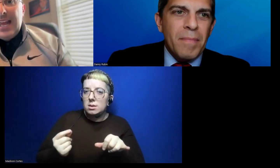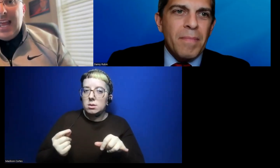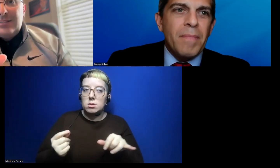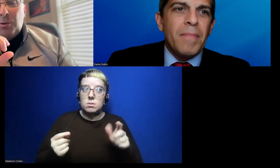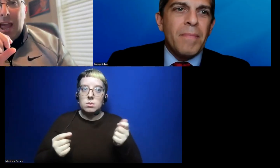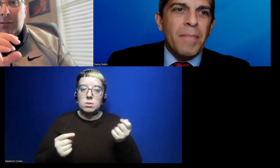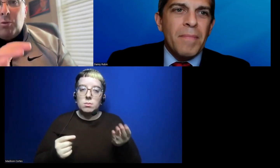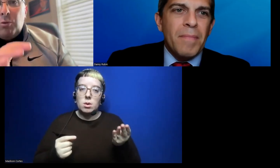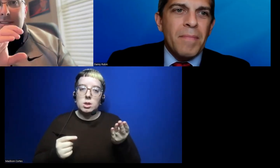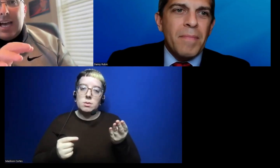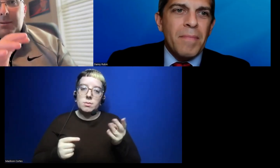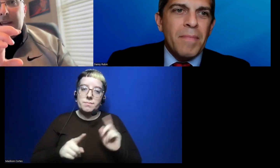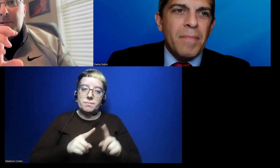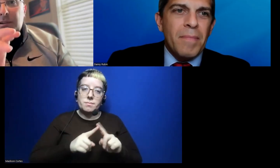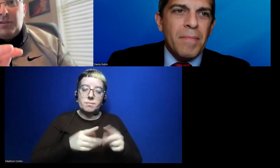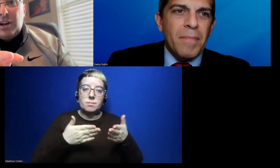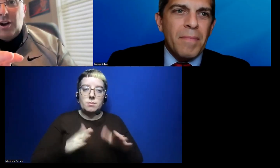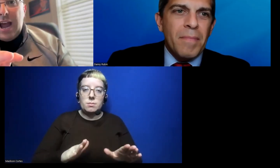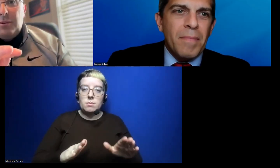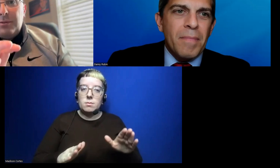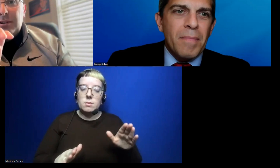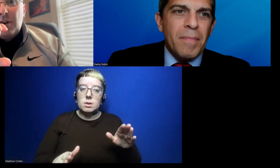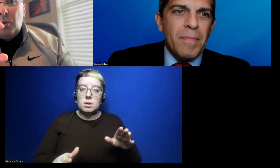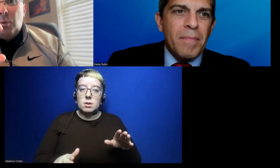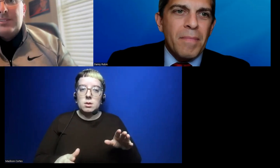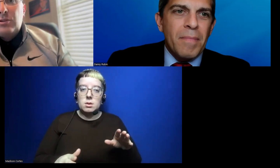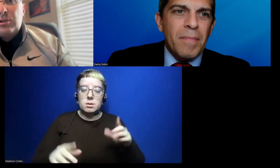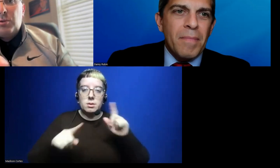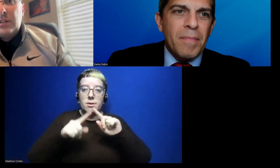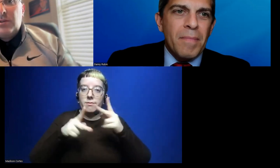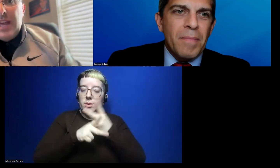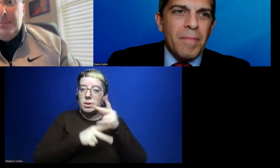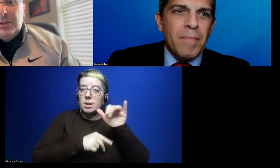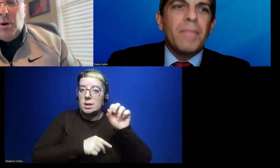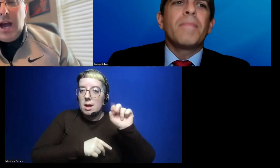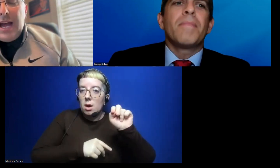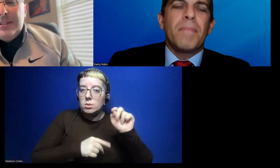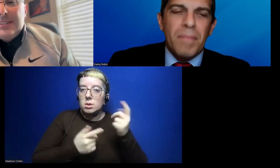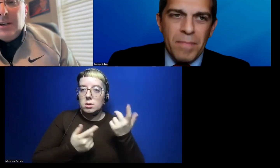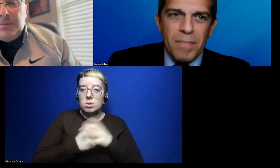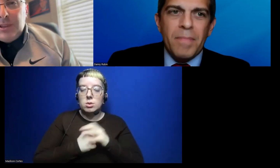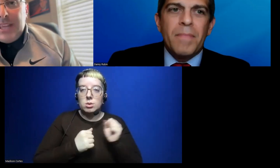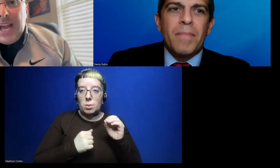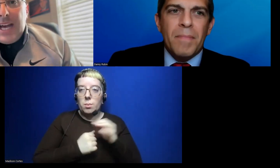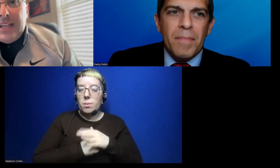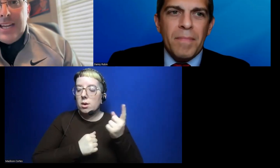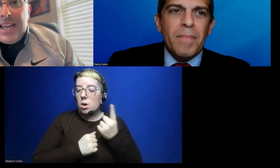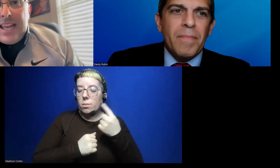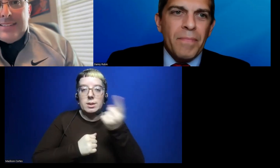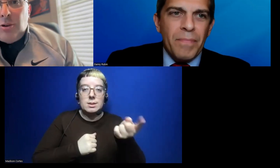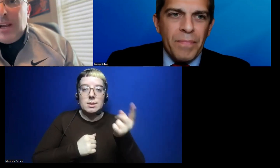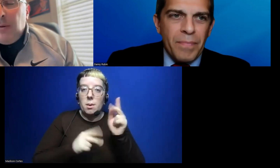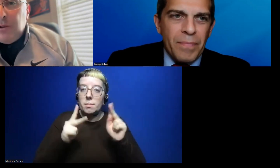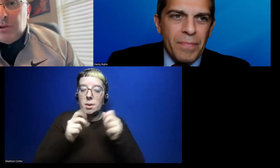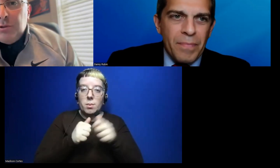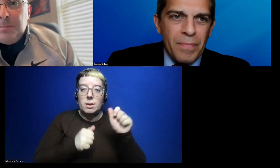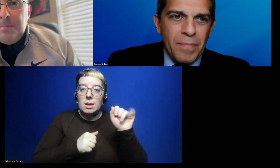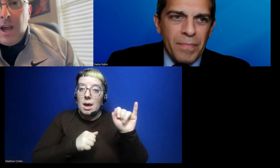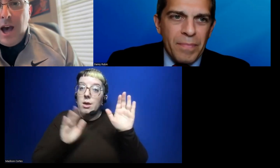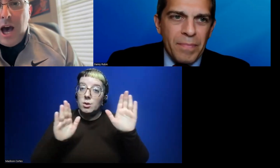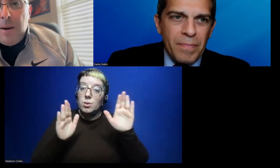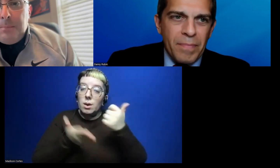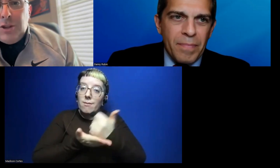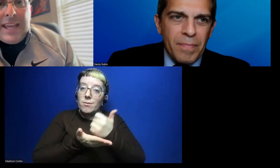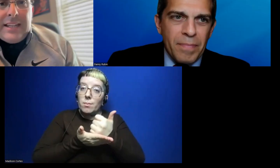cat. And so everyone's got to be able to figure out what solution works for them. So I always tell people with AI, it's a great helpful